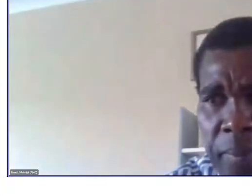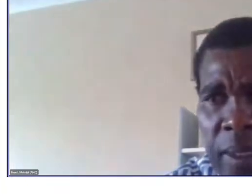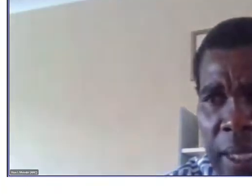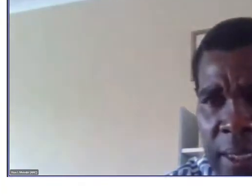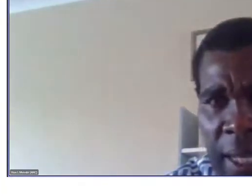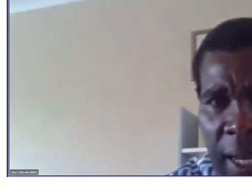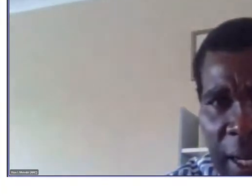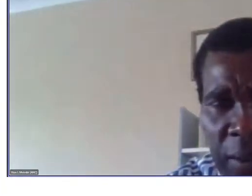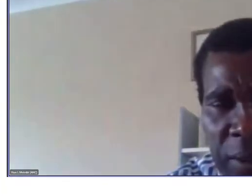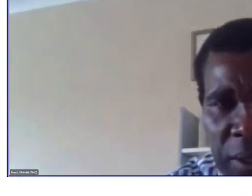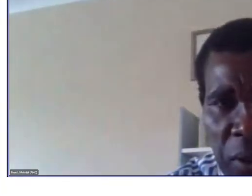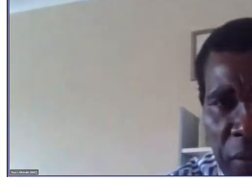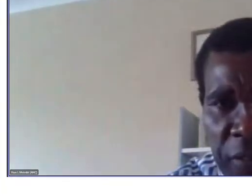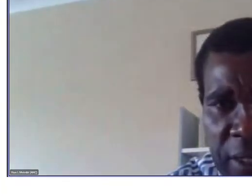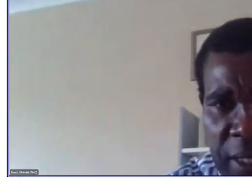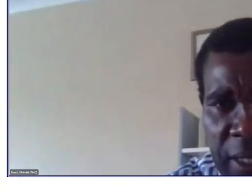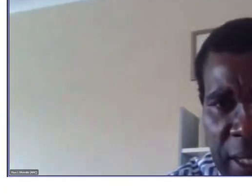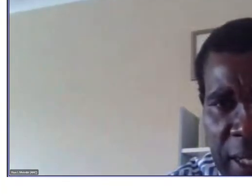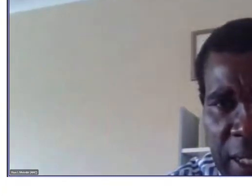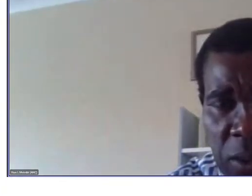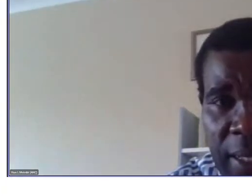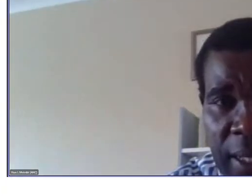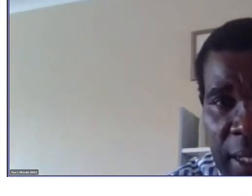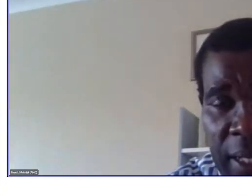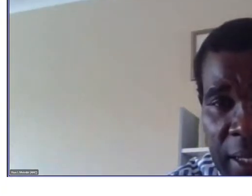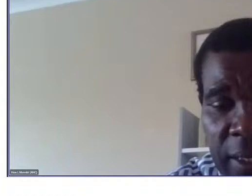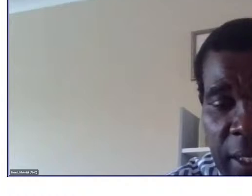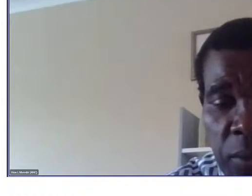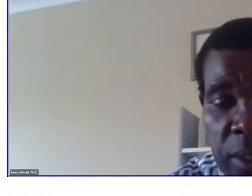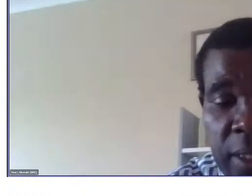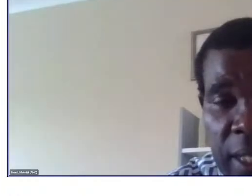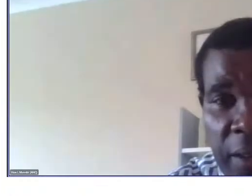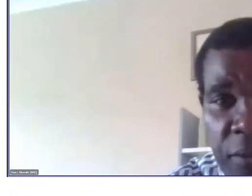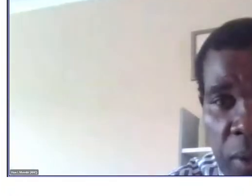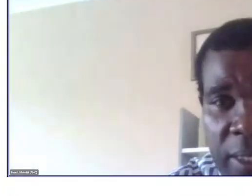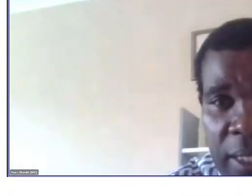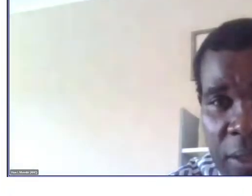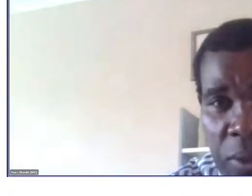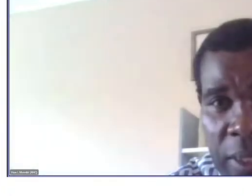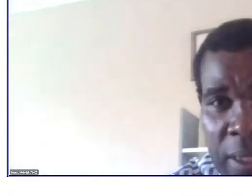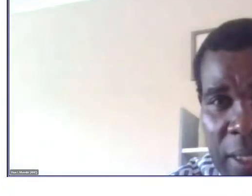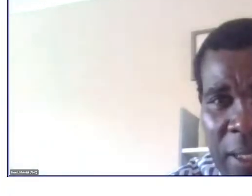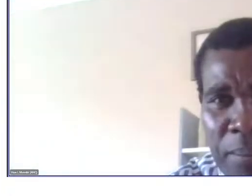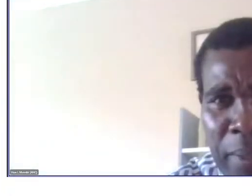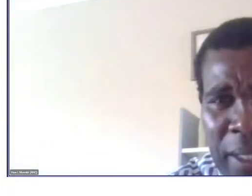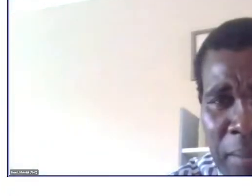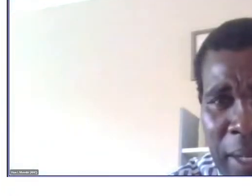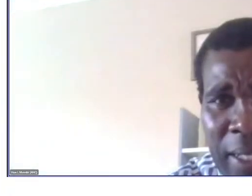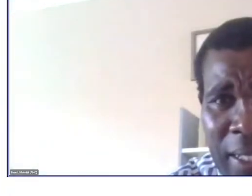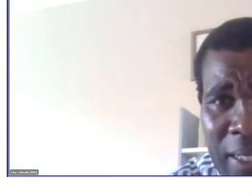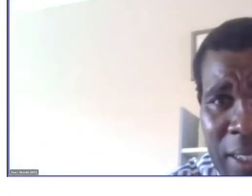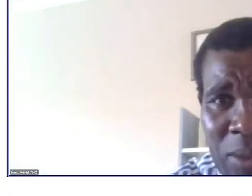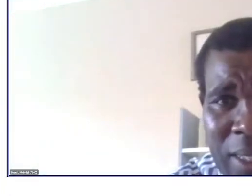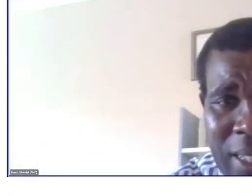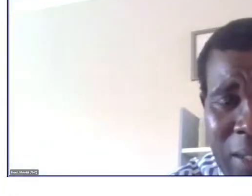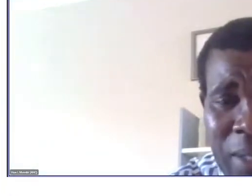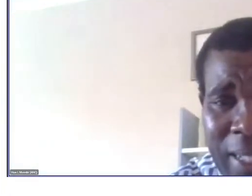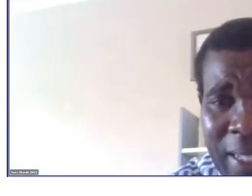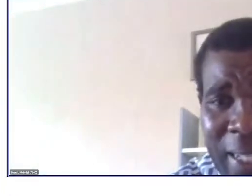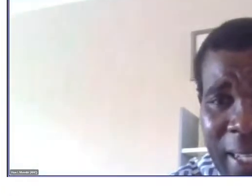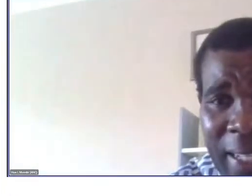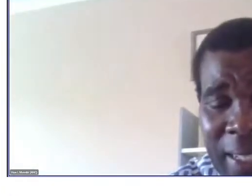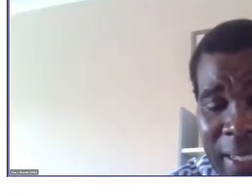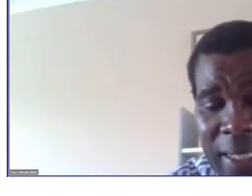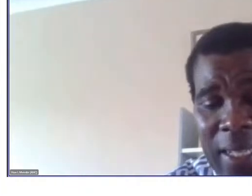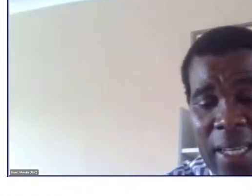HOD as the accounting office, it's quite encouraging that he will strive towards clean audit, and bearing in mind that it was